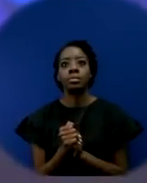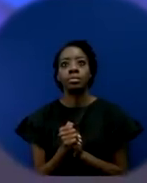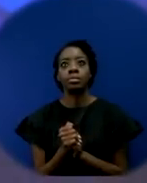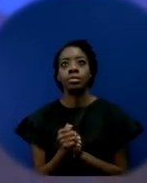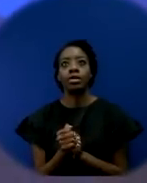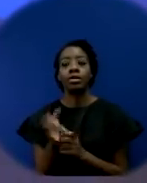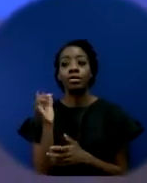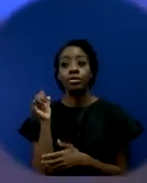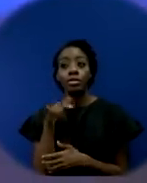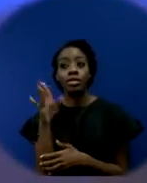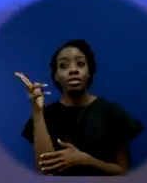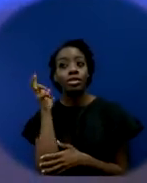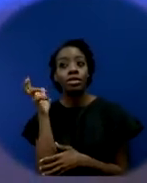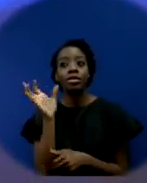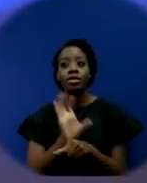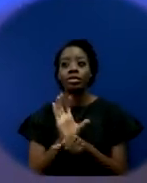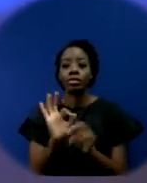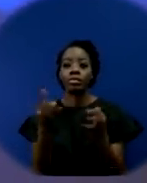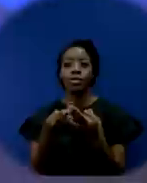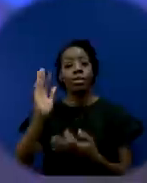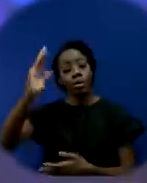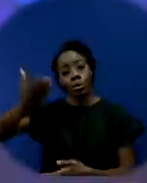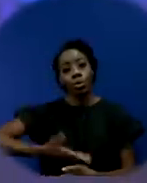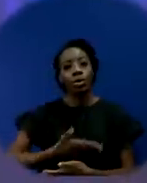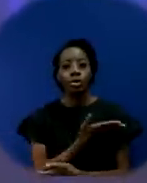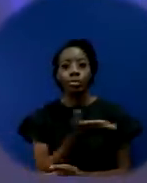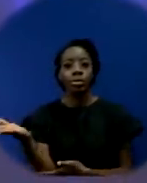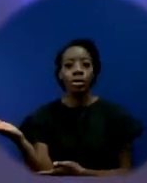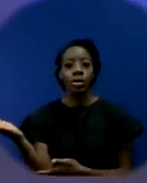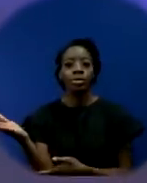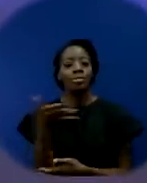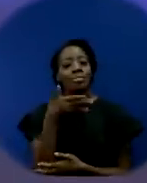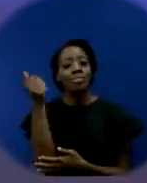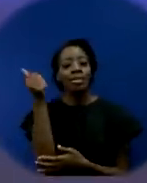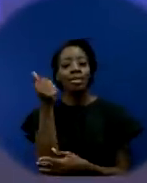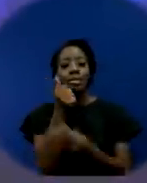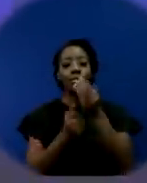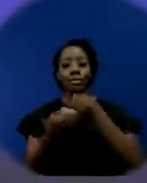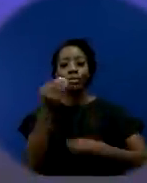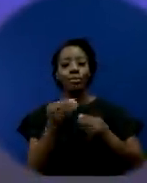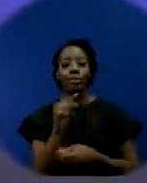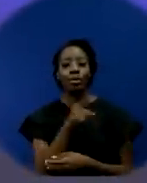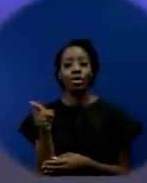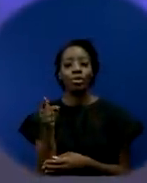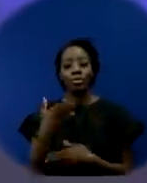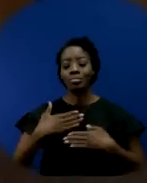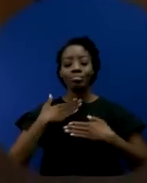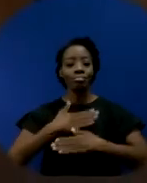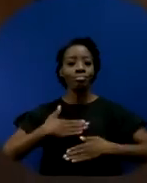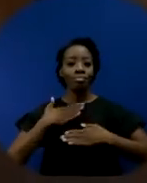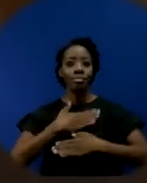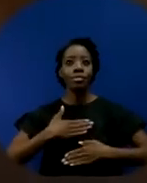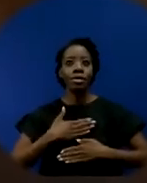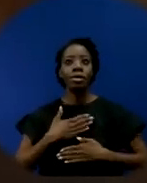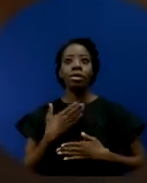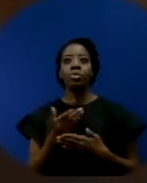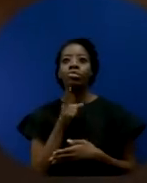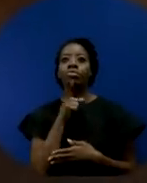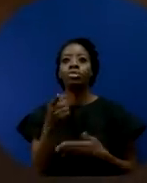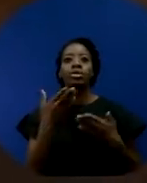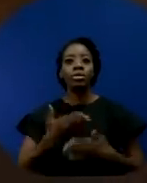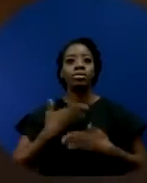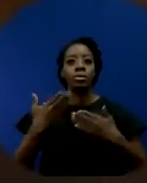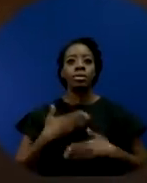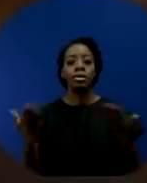Heard your church family welcome you to one of the best feasts you will ever enjoy. We're so glad you're